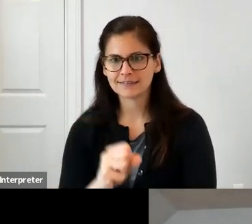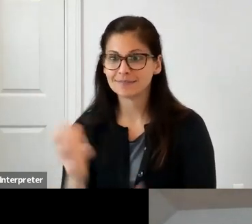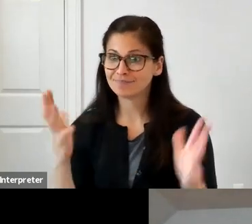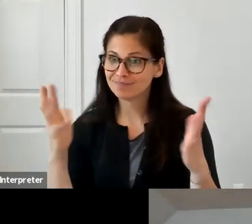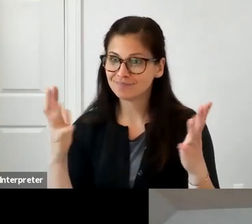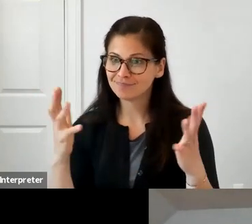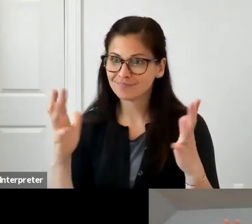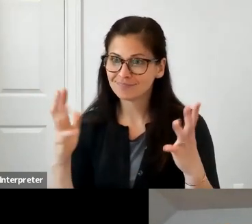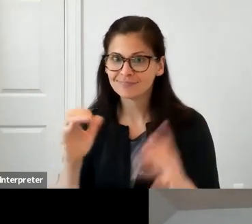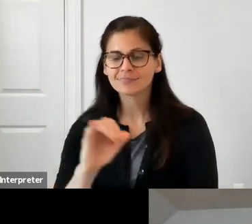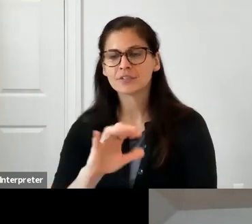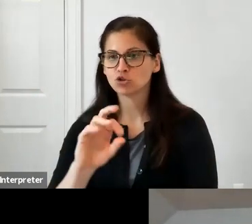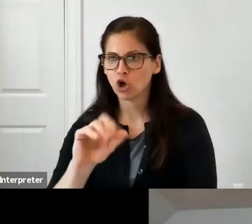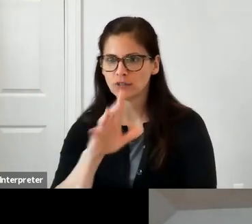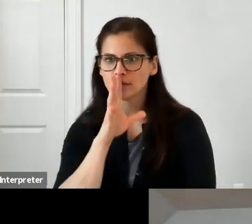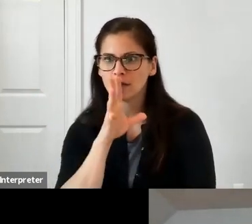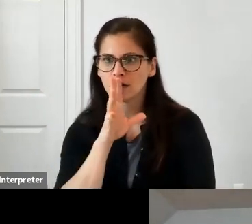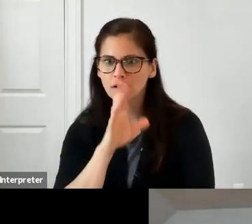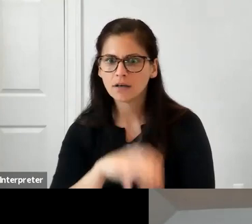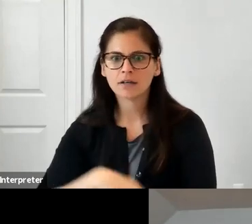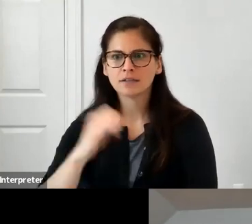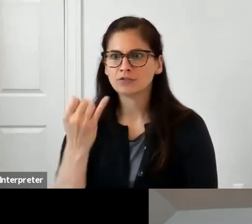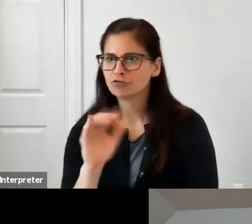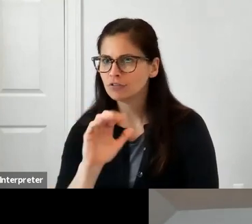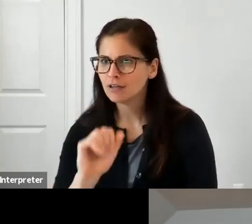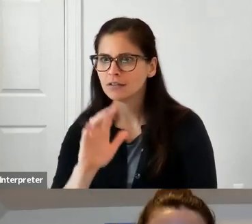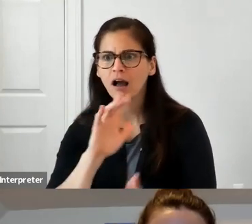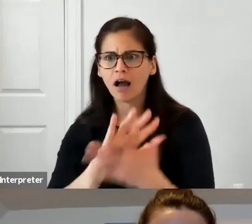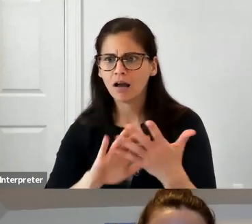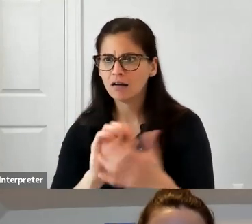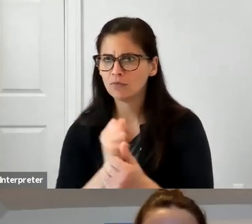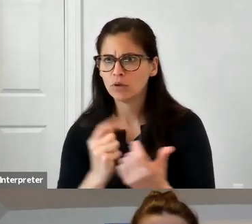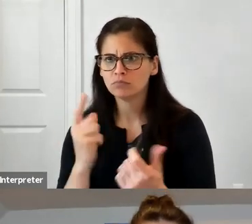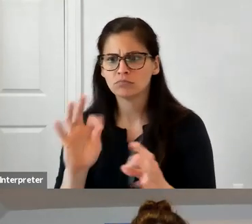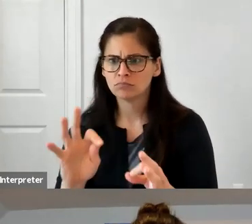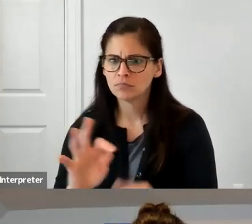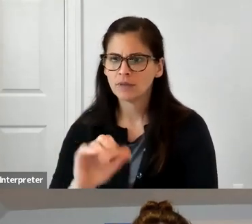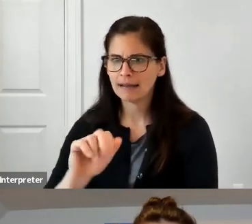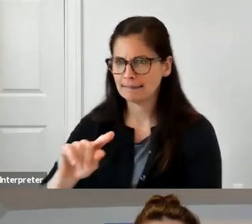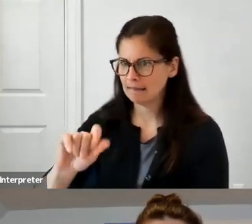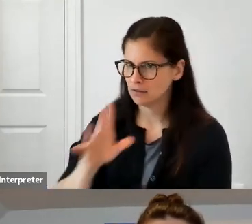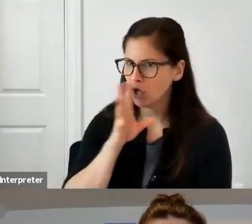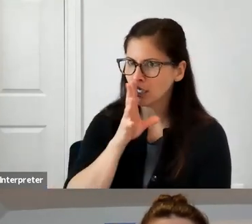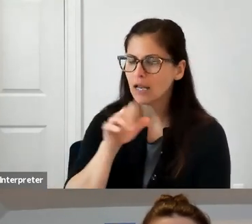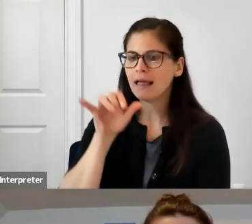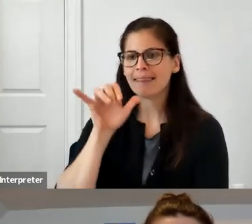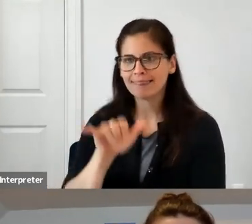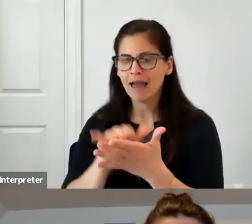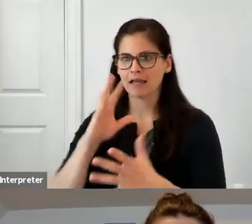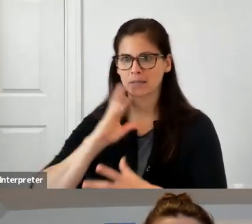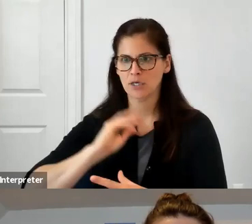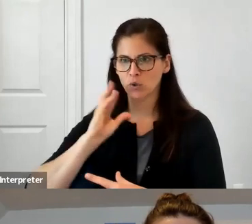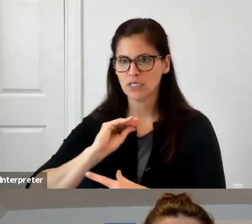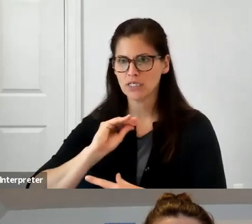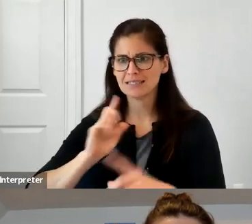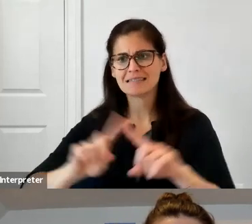Jessica, Vincent, Elbert, excellent. I have to say that experience is